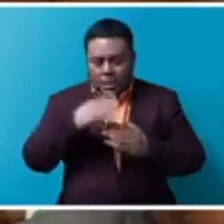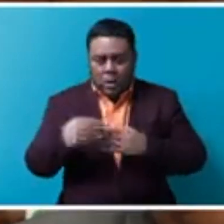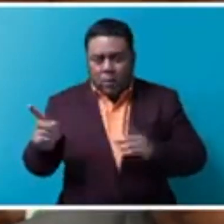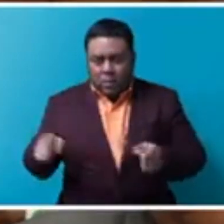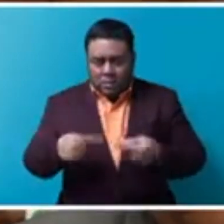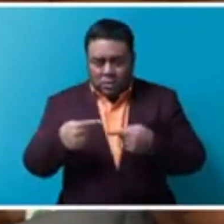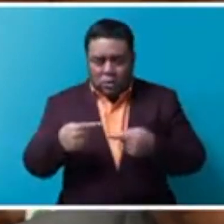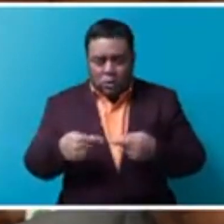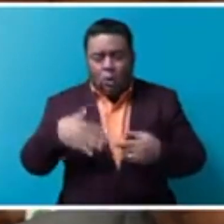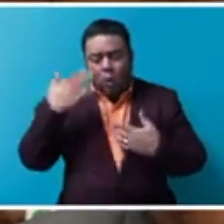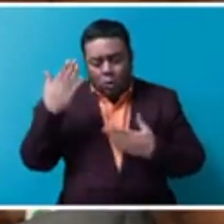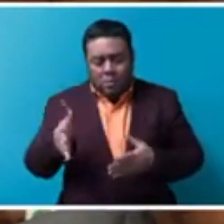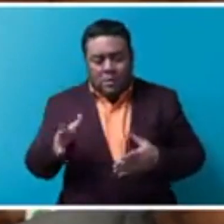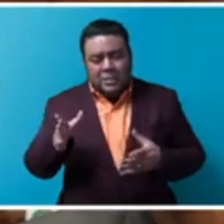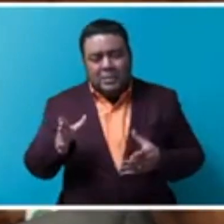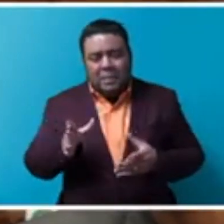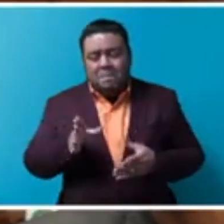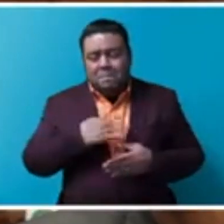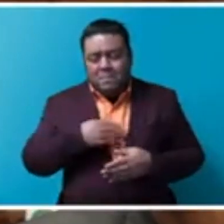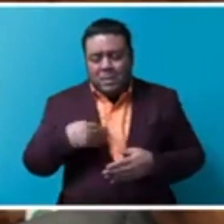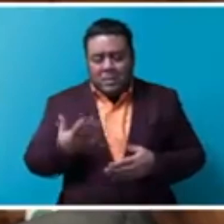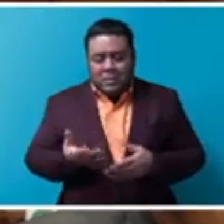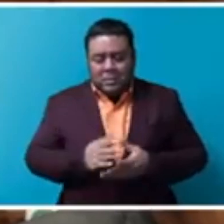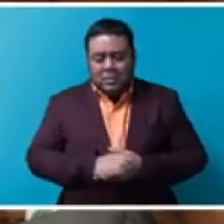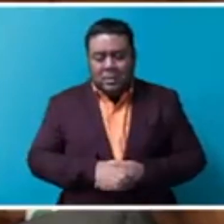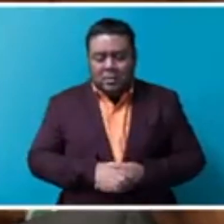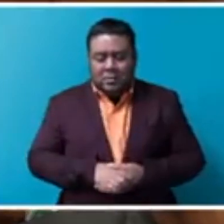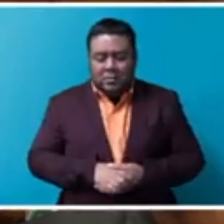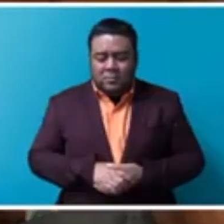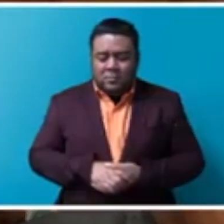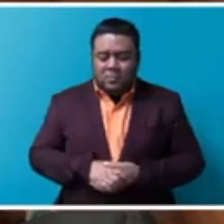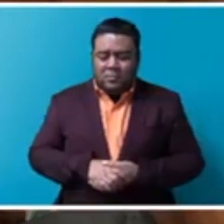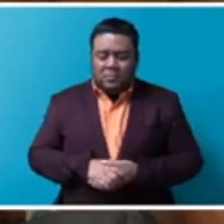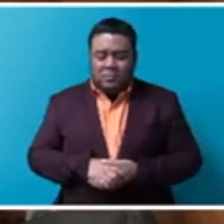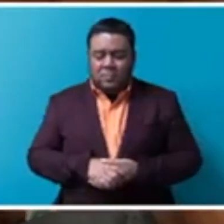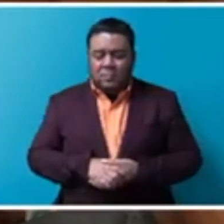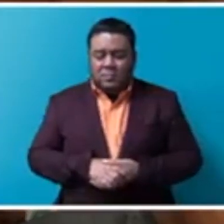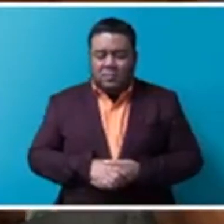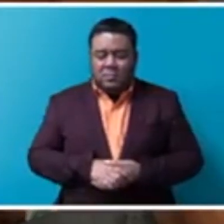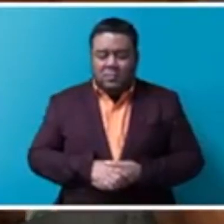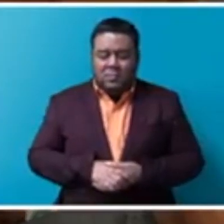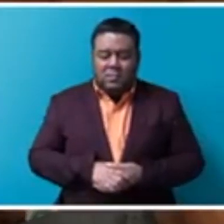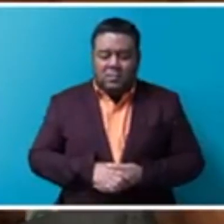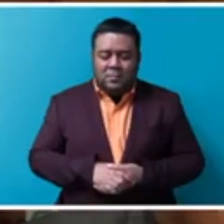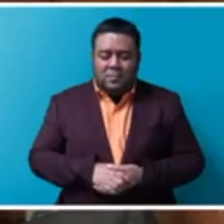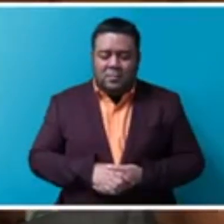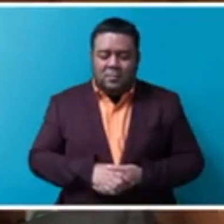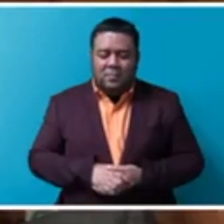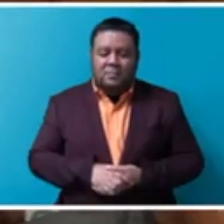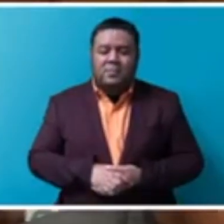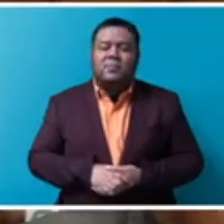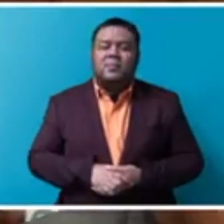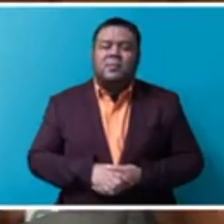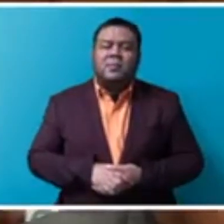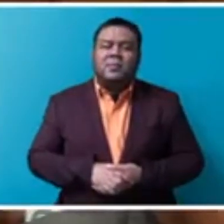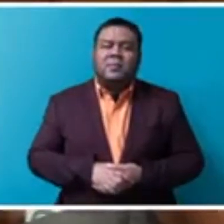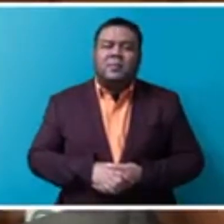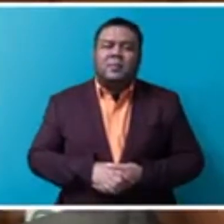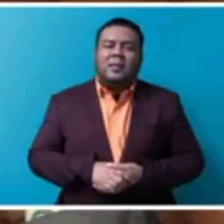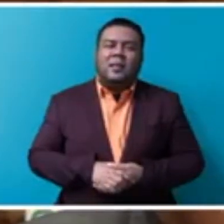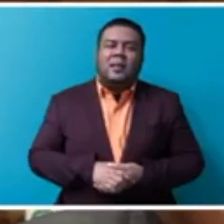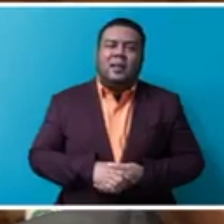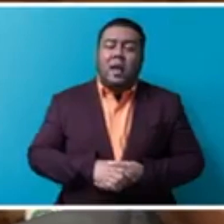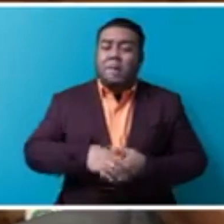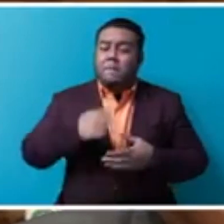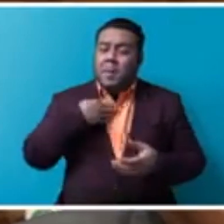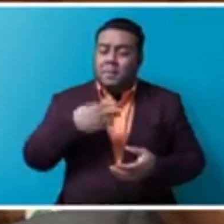Honorable Cabinet Ministers and Assistant Ministers, Honorable Members of Parliament, members of the public in the gallery, and